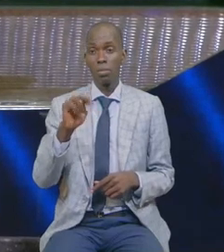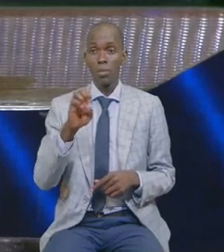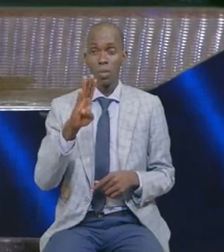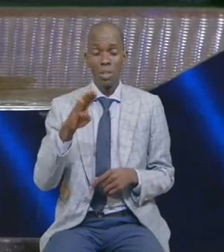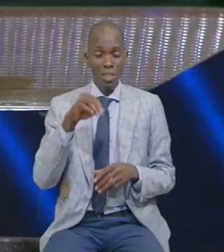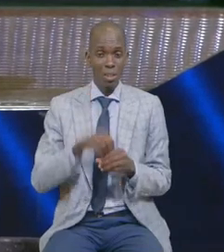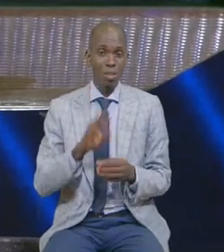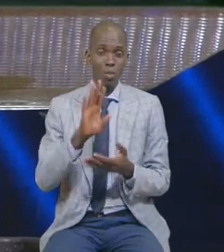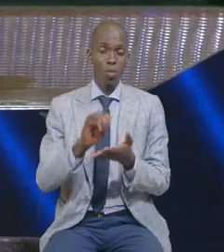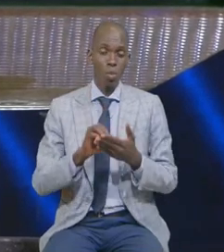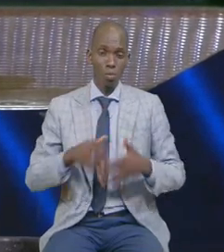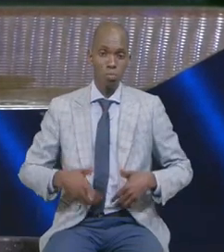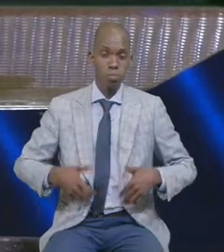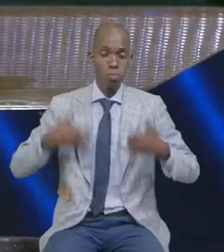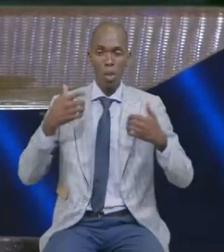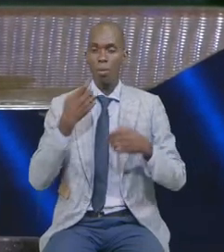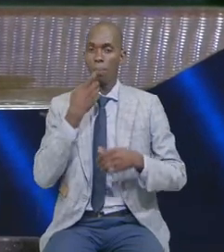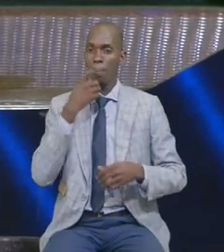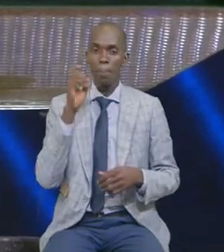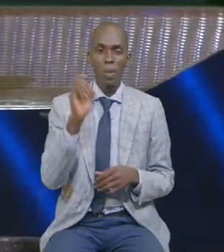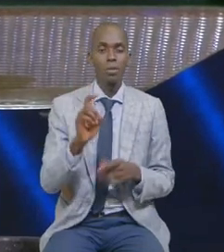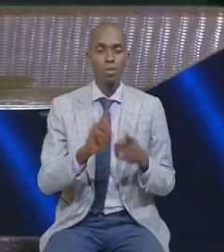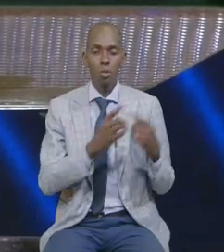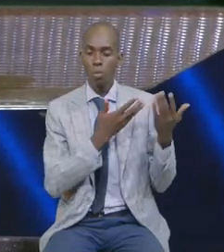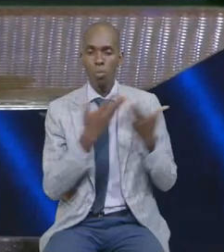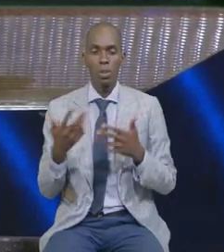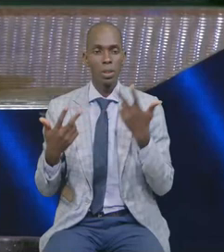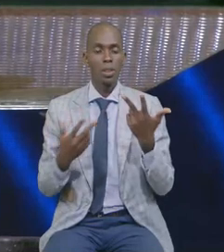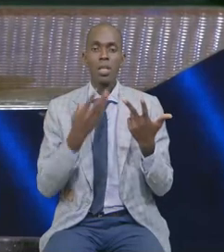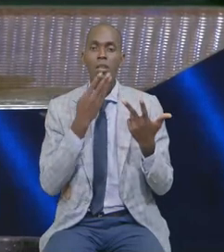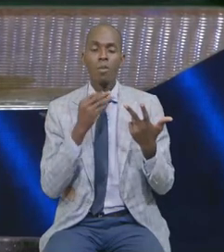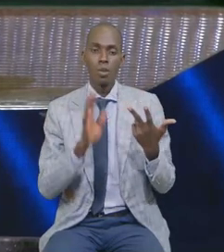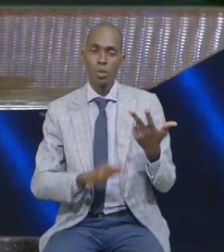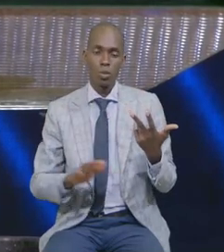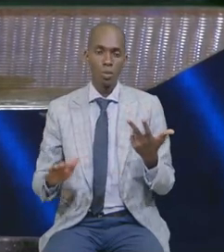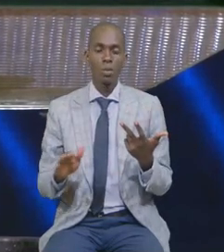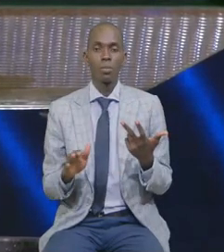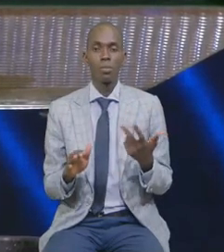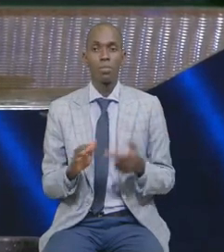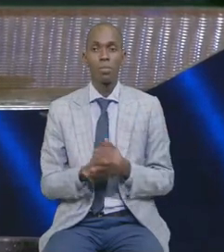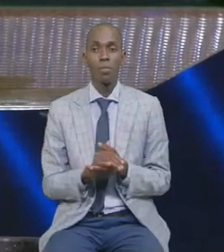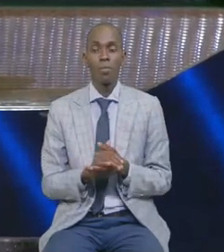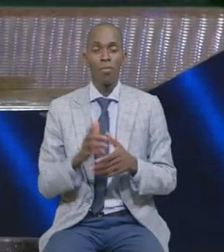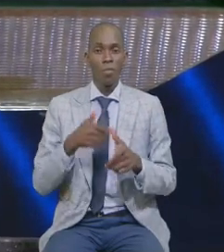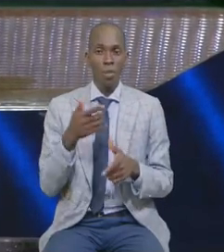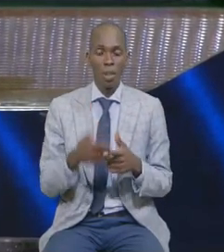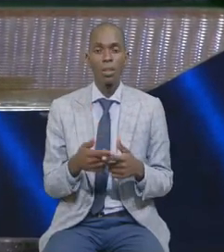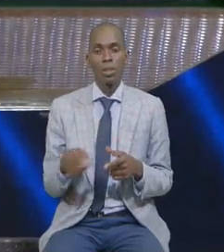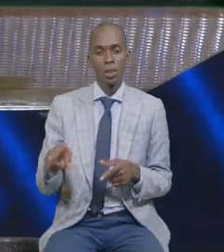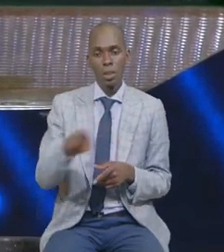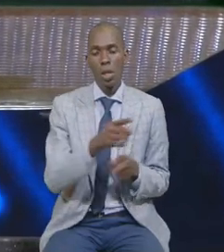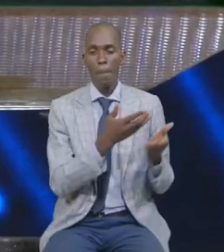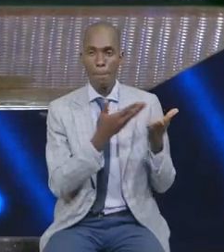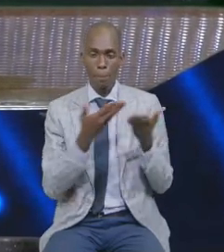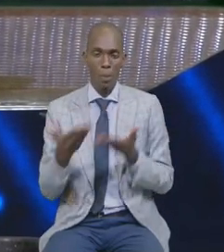rage and fury, commanded to bring Shadrach, Meshach, and Abednego. Then they brought